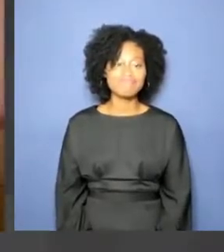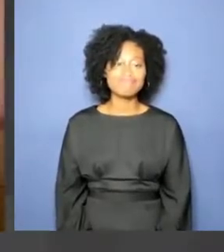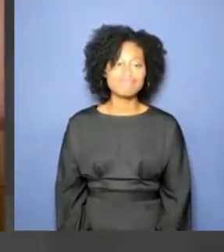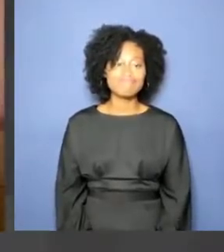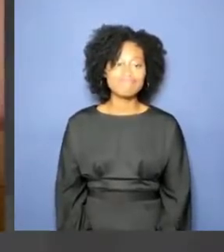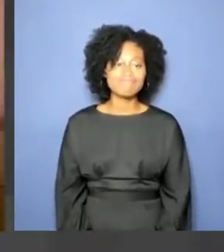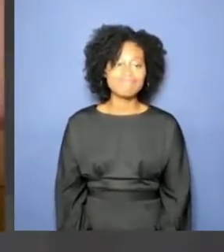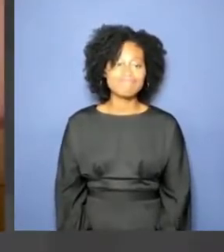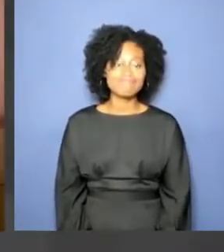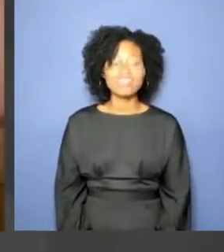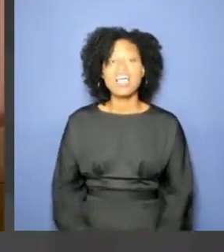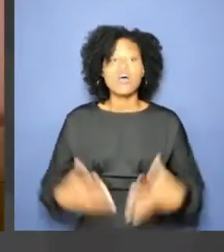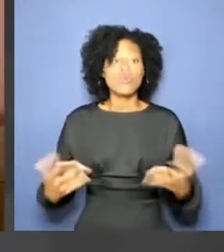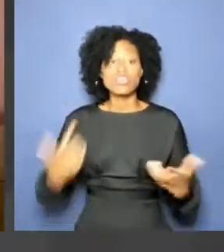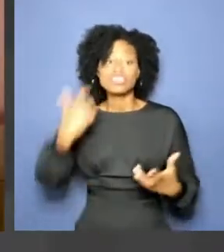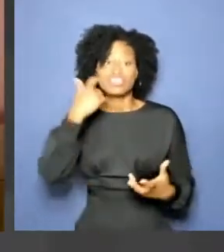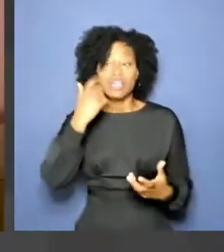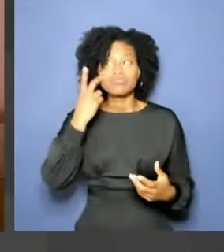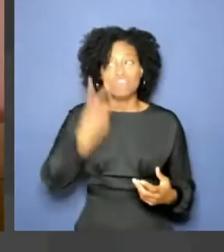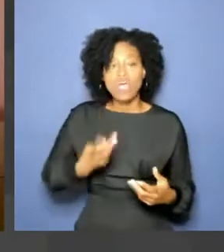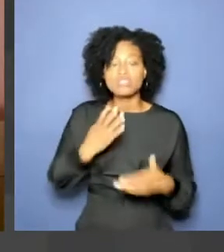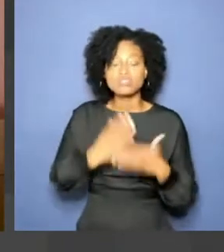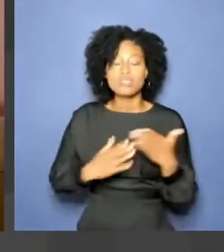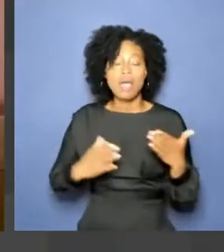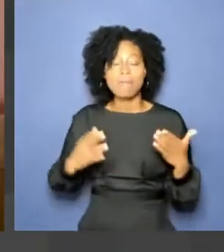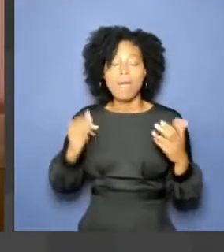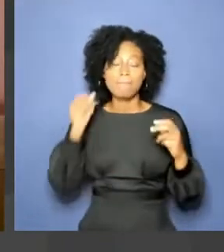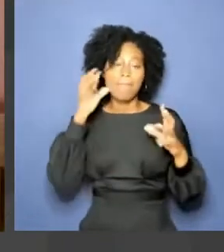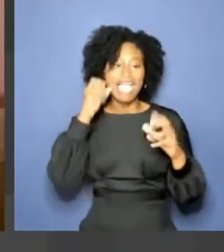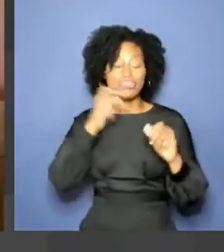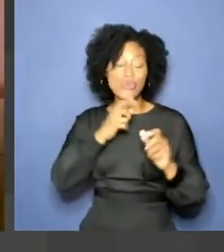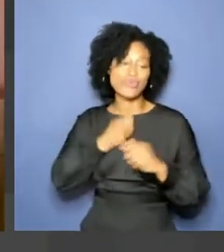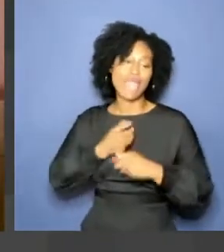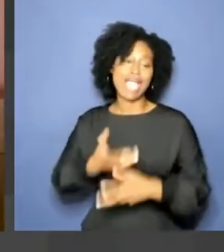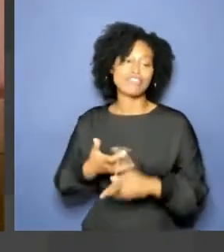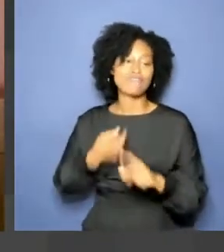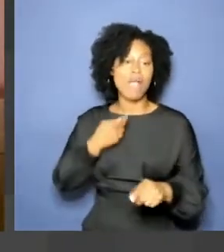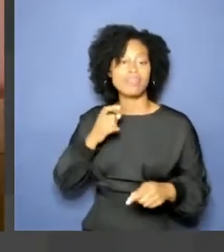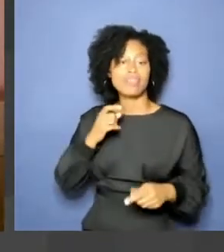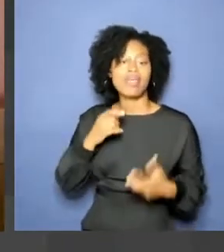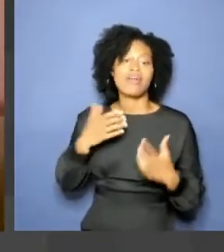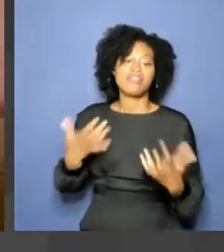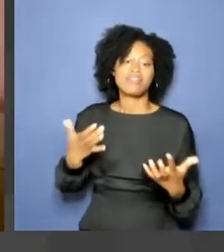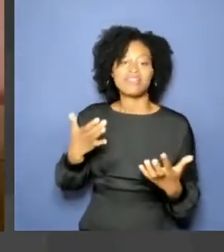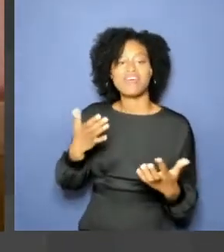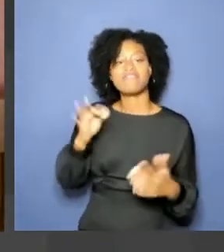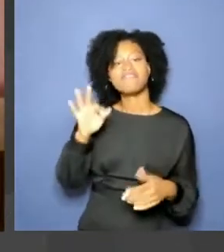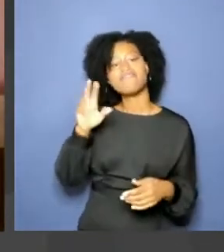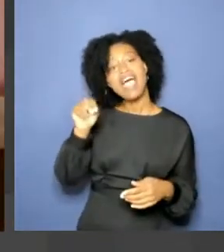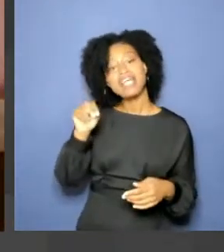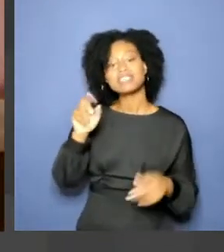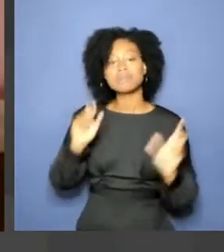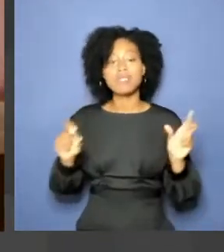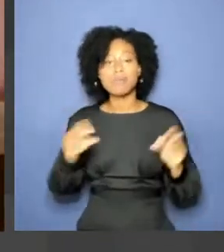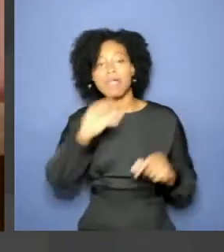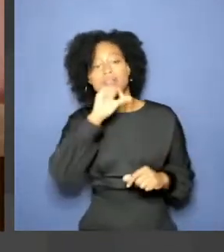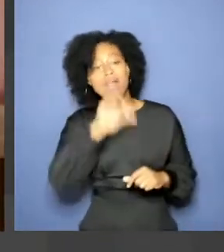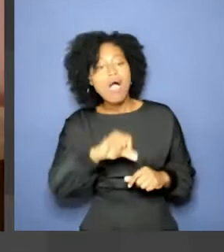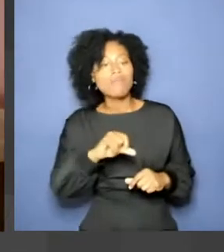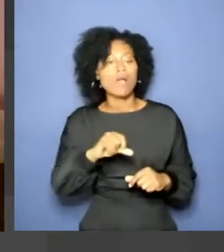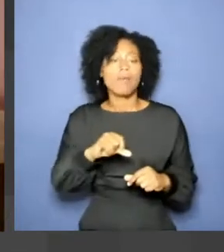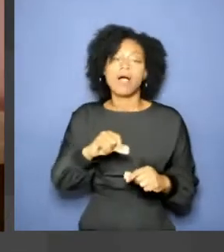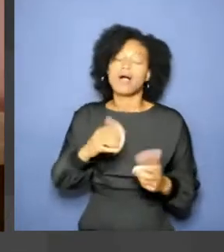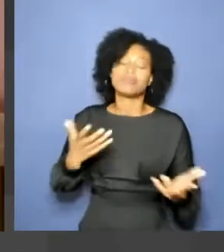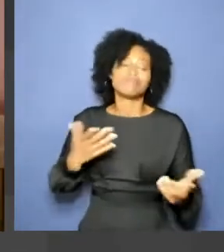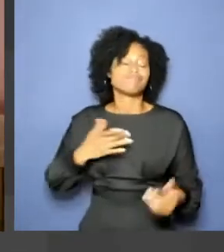We just got to see some amazing reactions from the fans, and people love the map, and that's just so heartwarming and lovely to see, and it